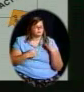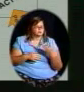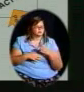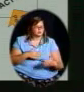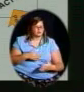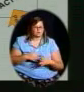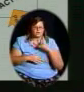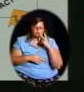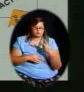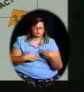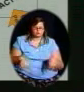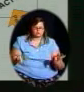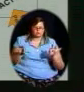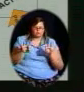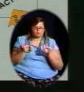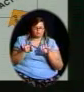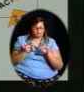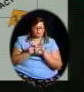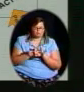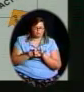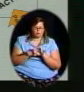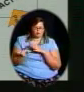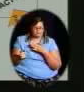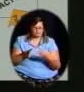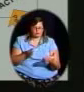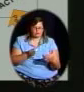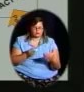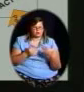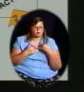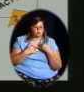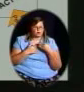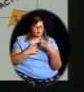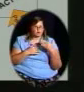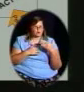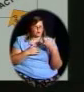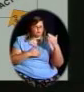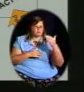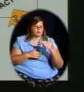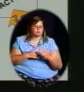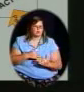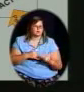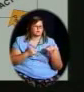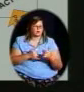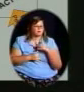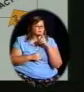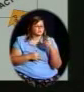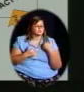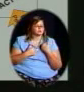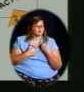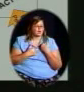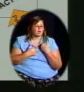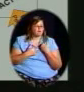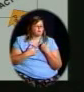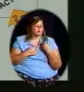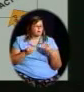very important strategic plan that we have outlined. Now, because we have over 40